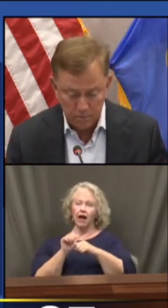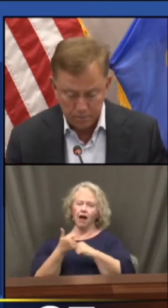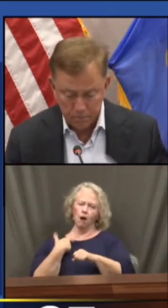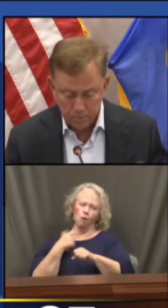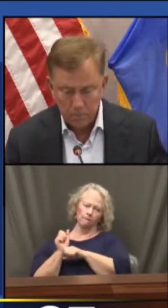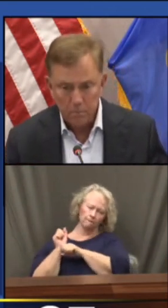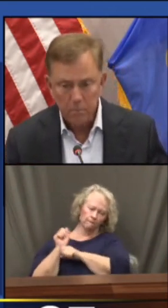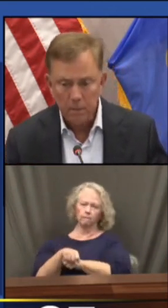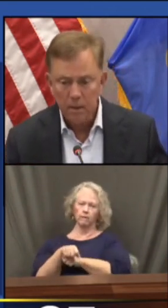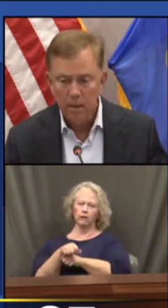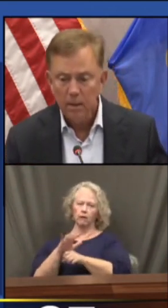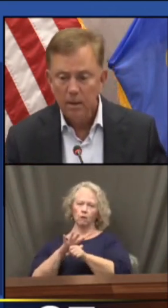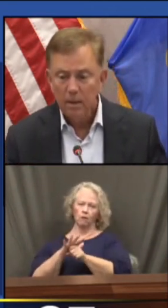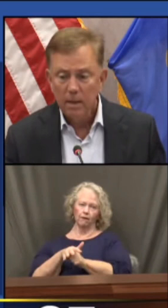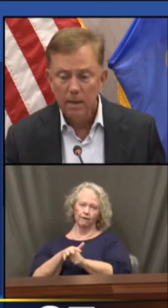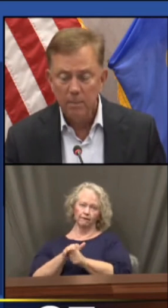COVID.